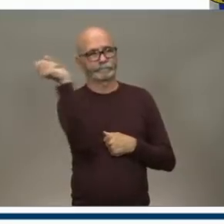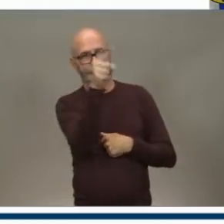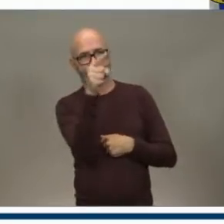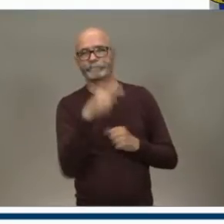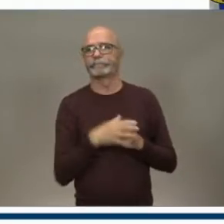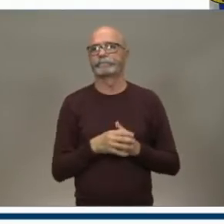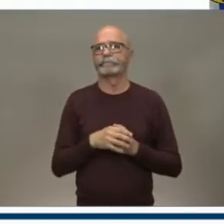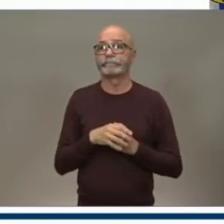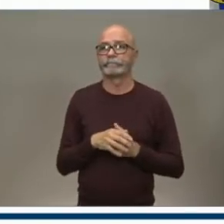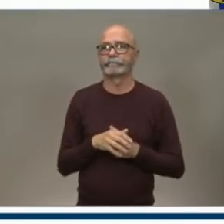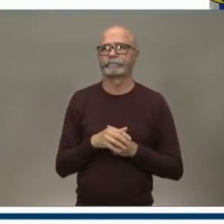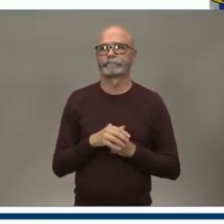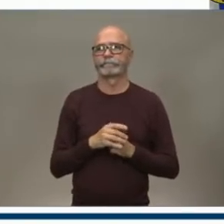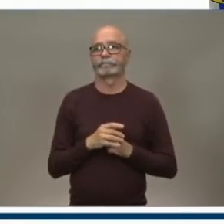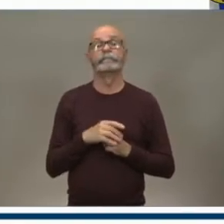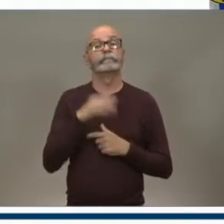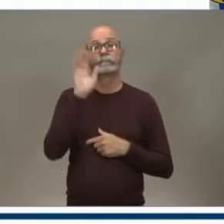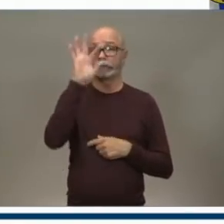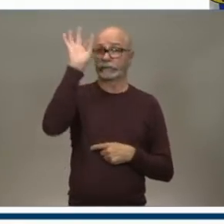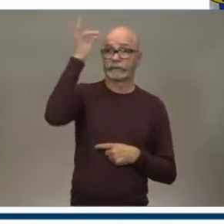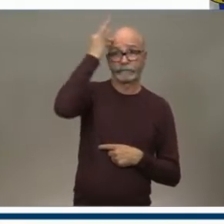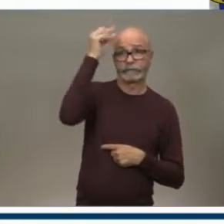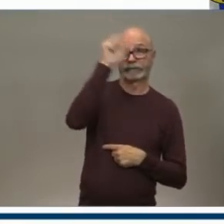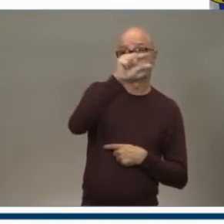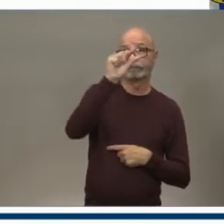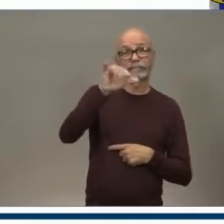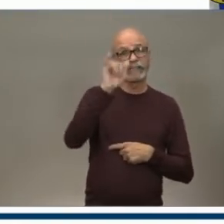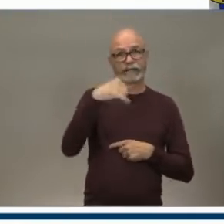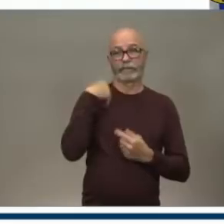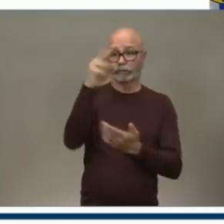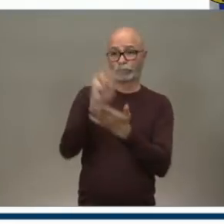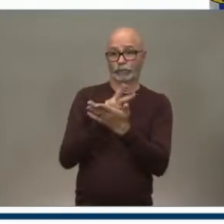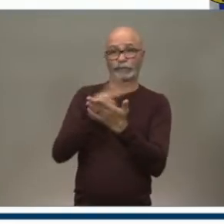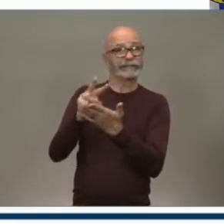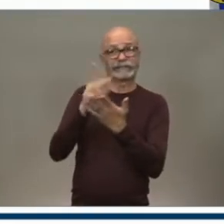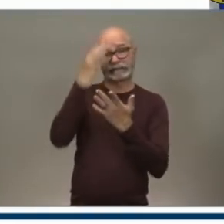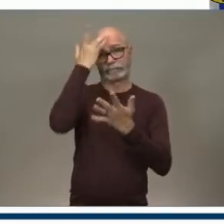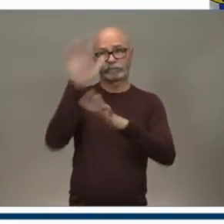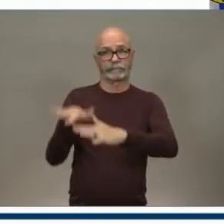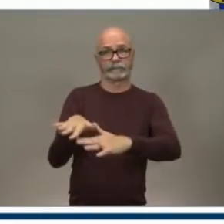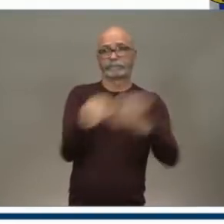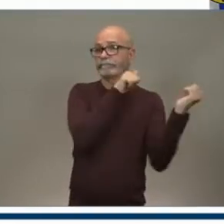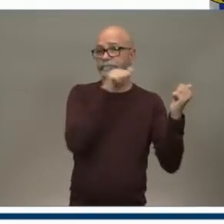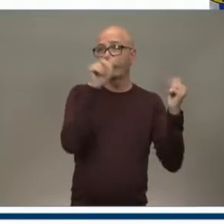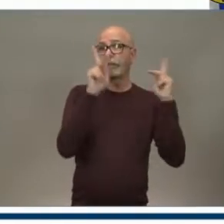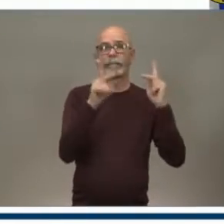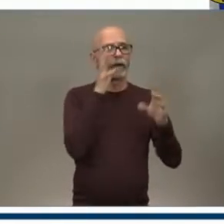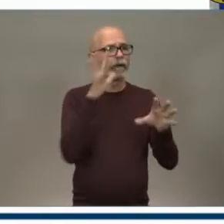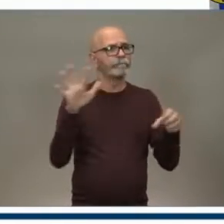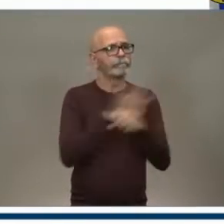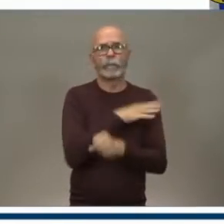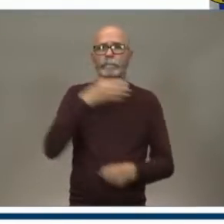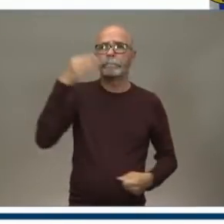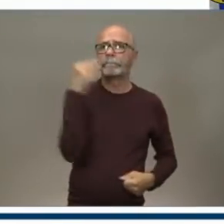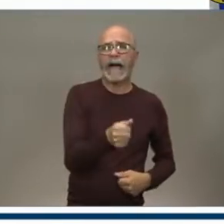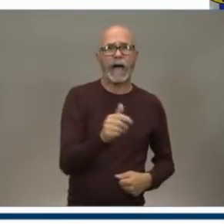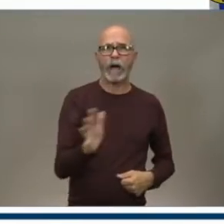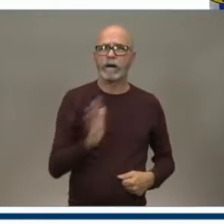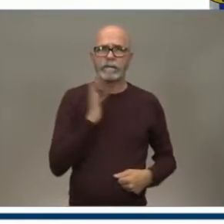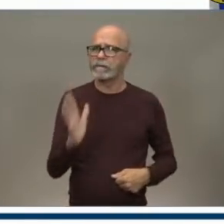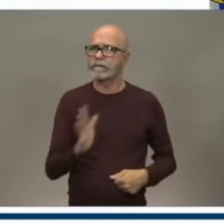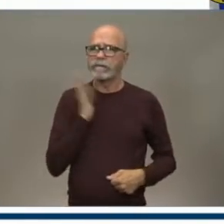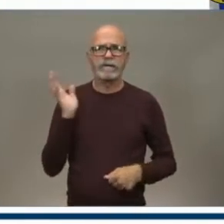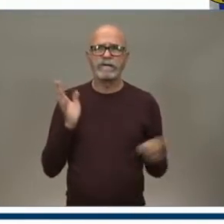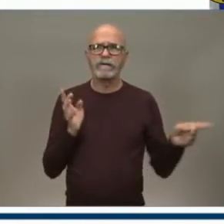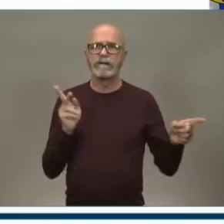out its own sick leave program, are you concerned that people will not be aware of this program or will be going to work in spite